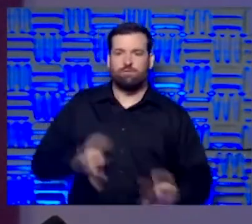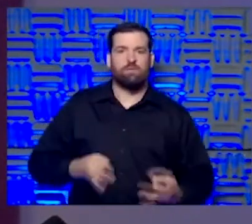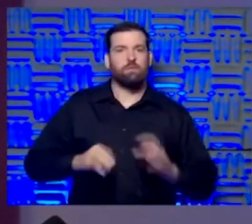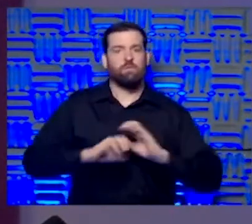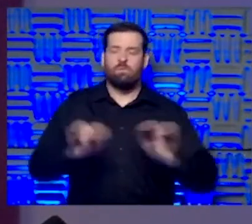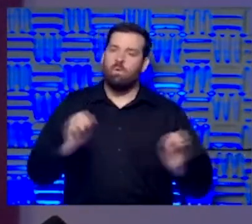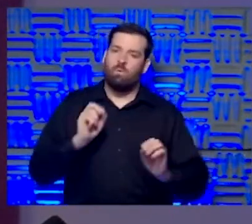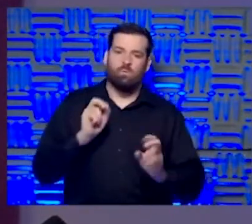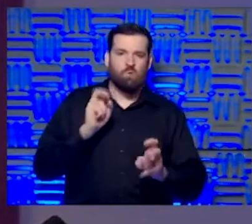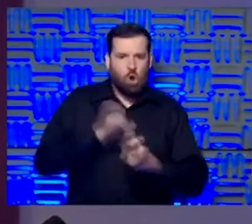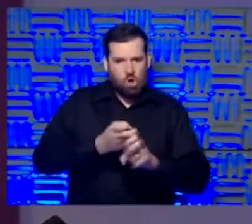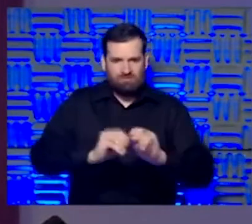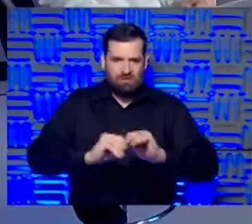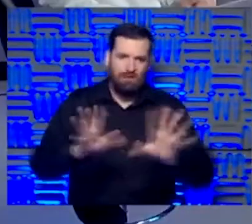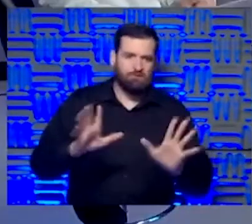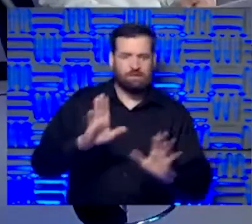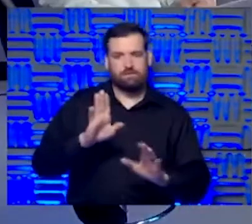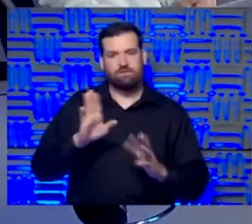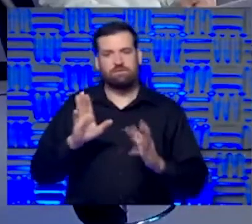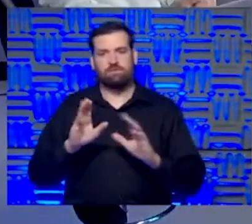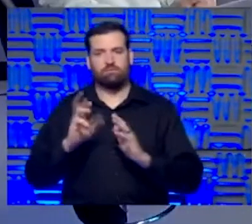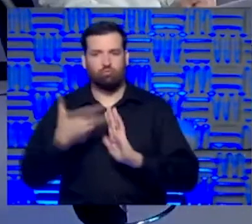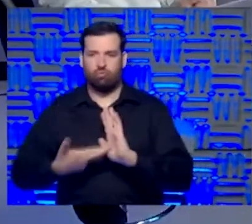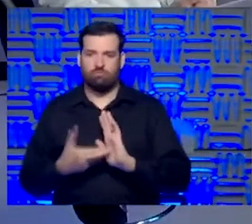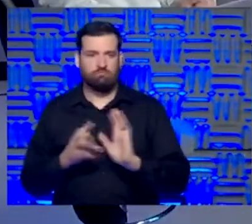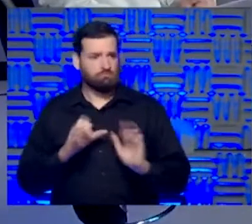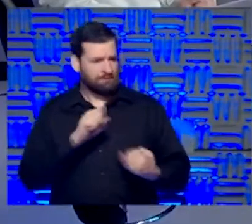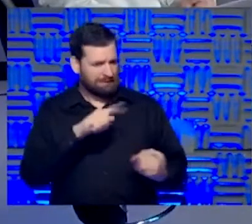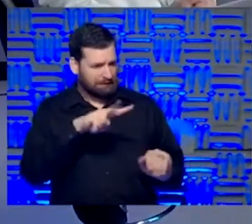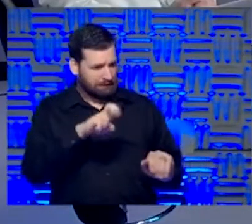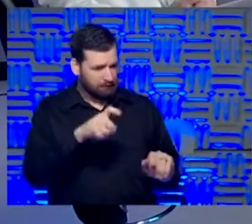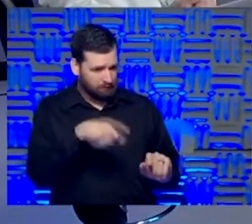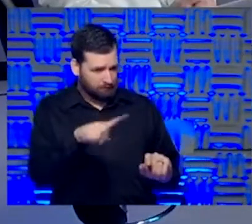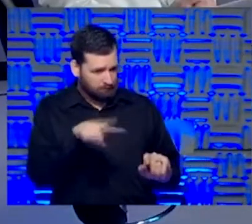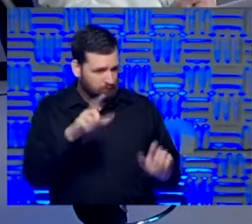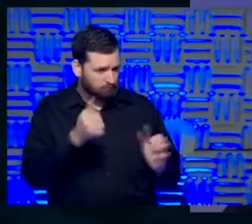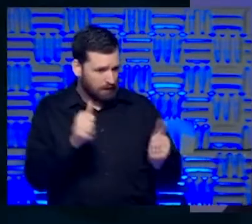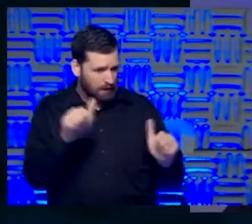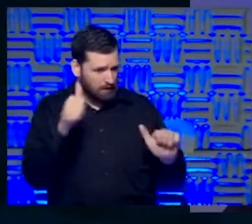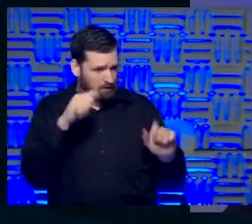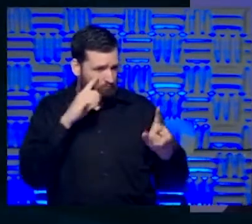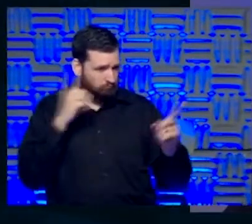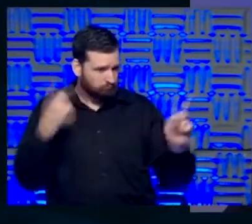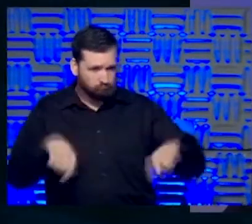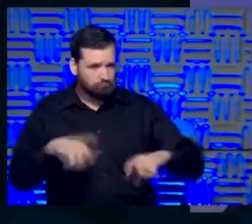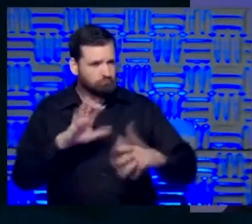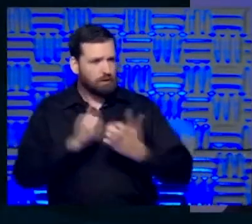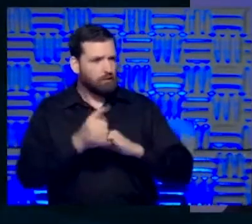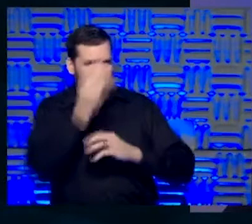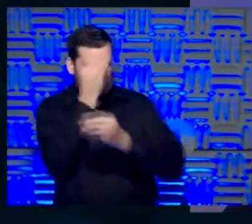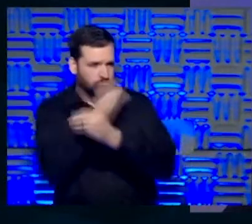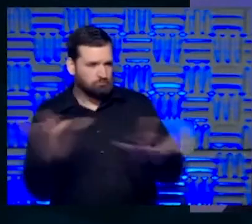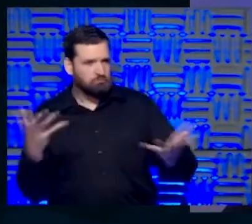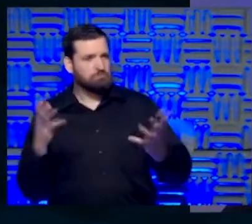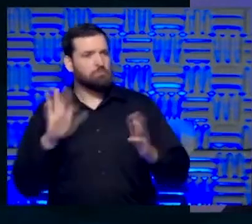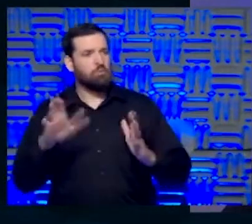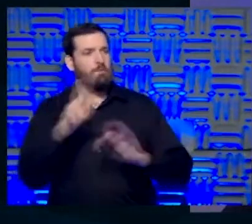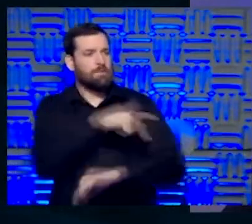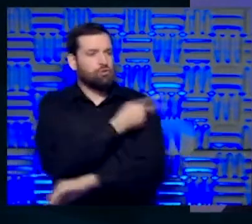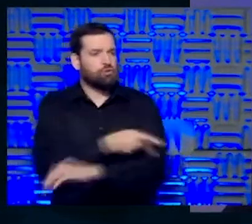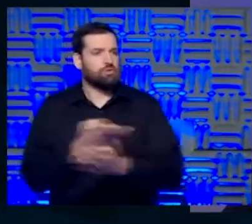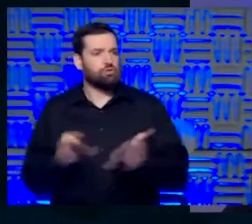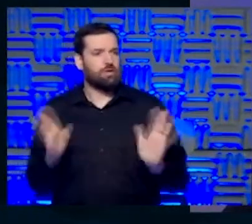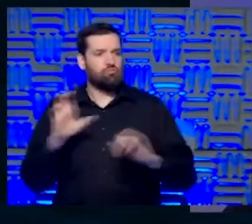hard, fast rule. Steve, have you done any of the packs, or how have you informed your patients in the general clinic?